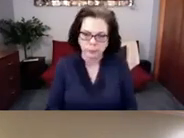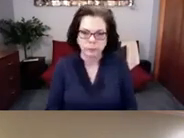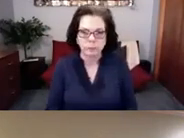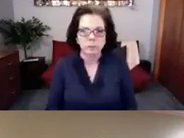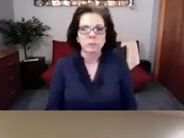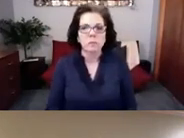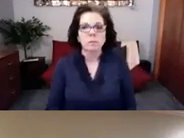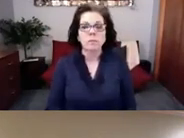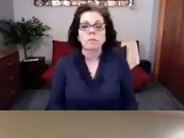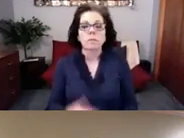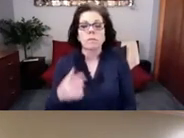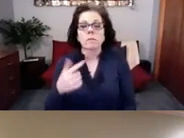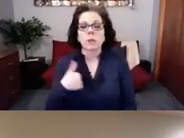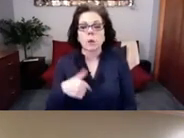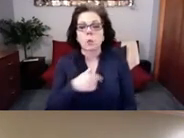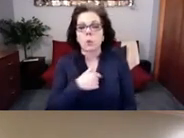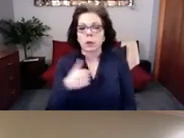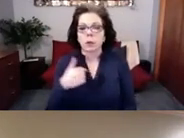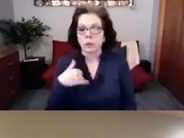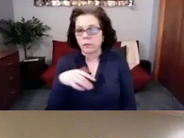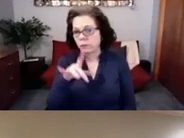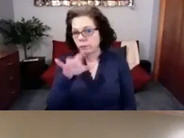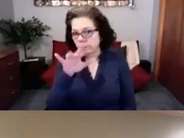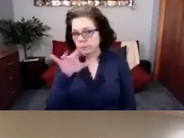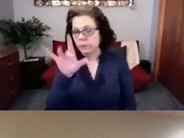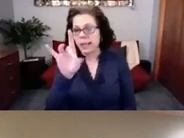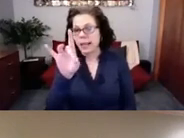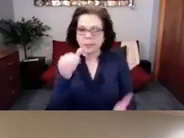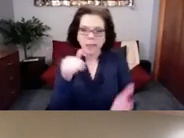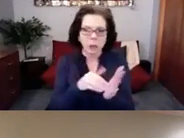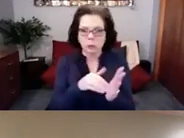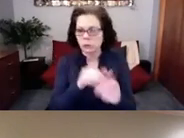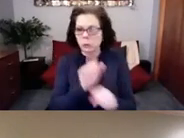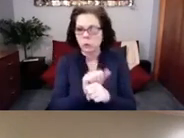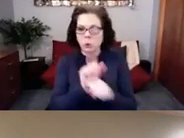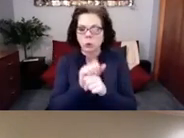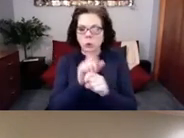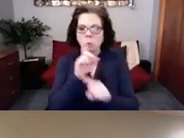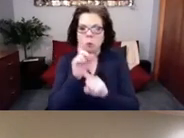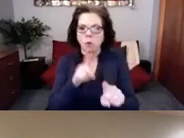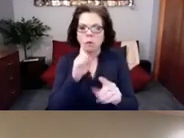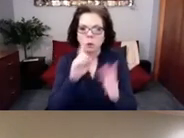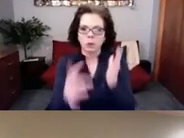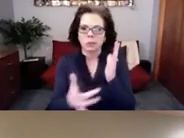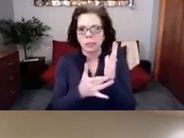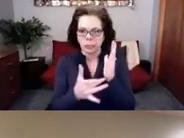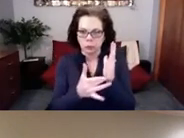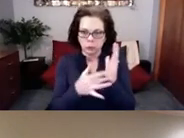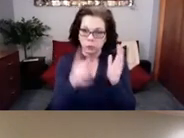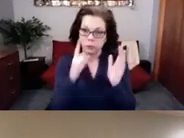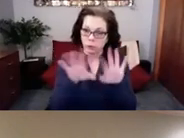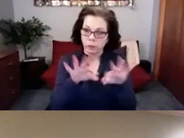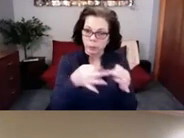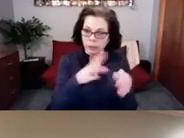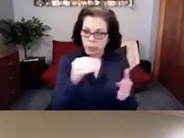to close 8,000 work orders involving technology for families and